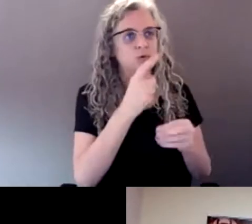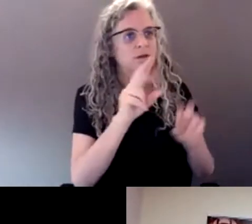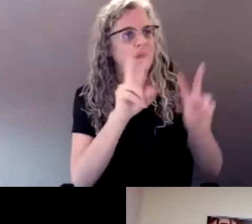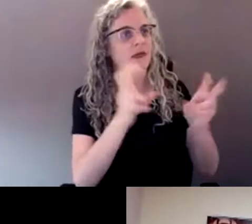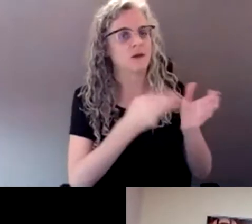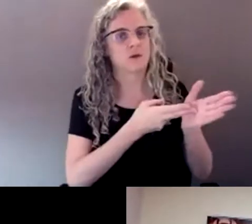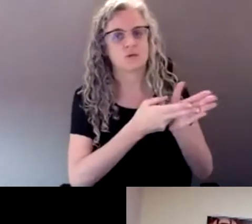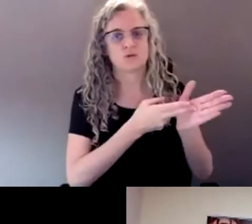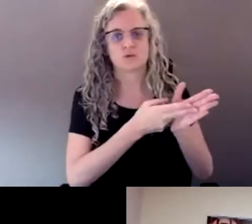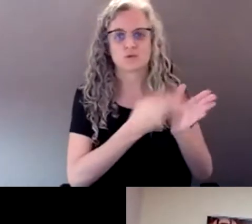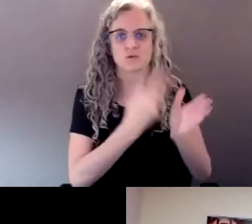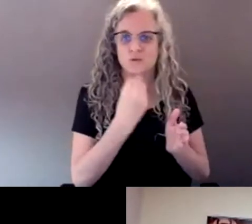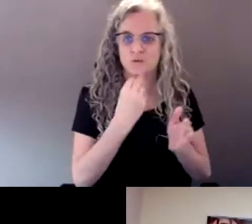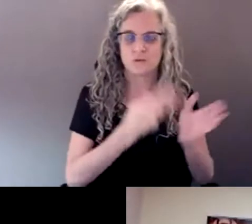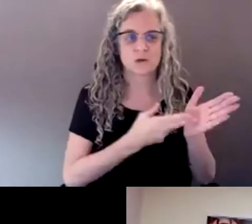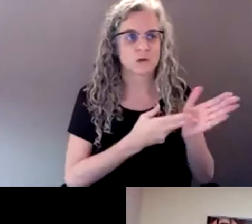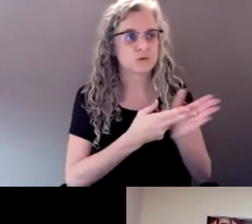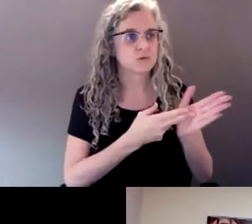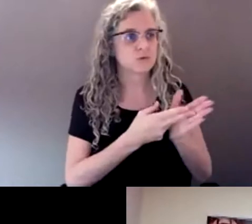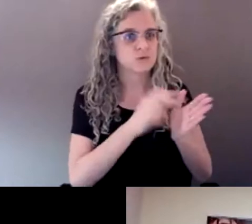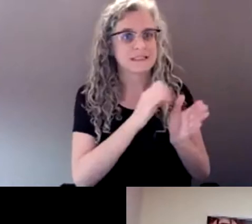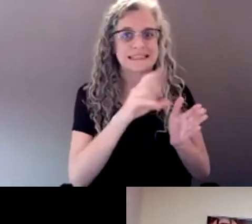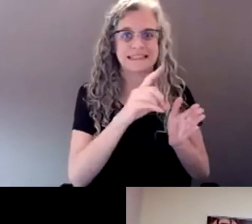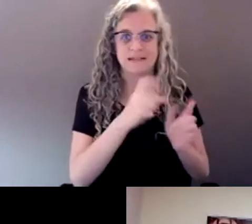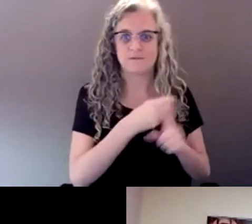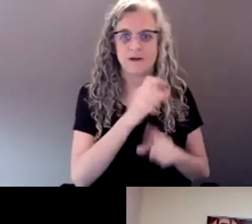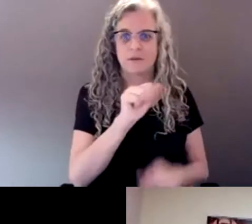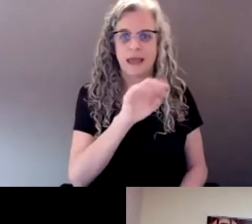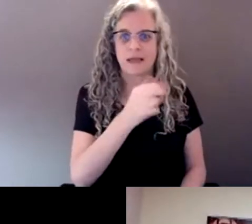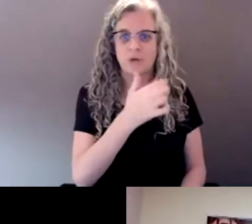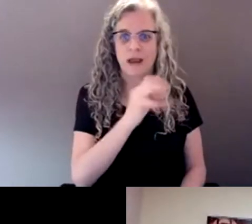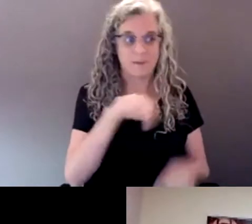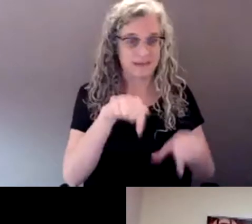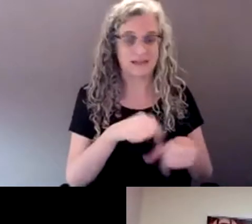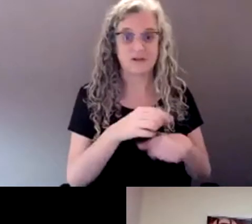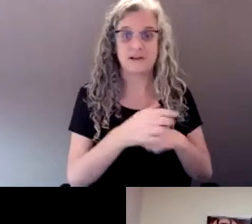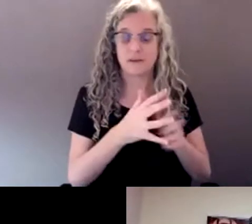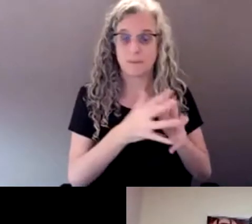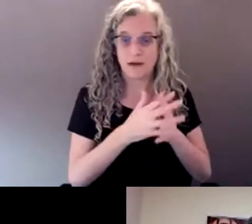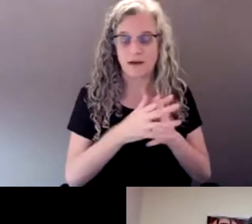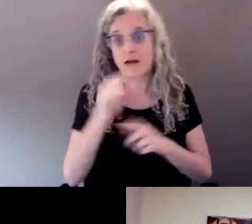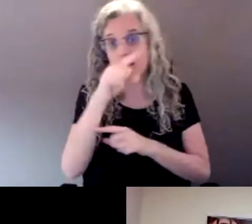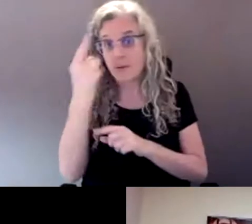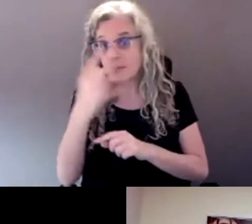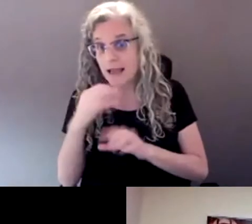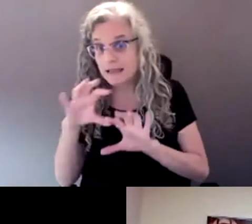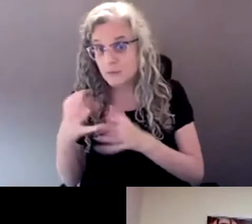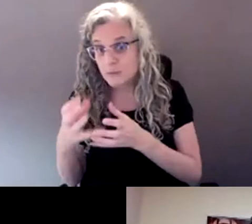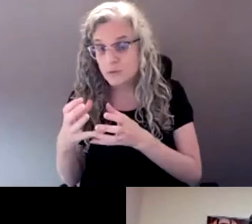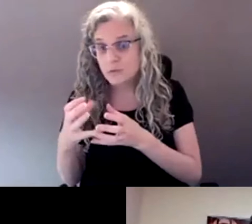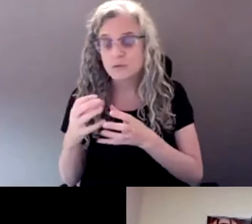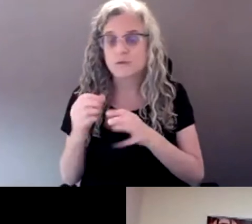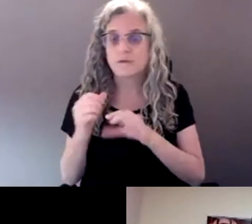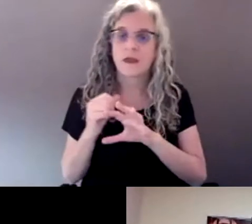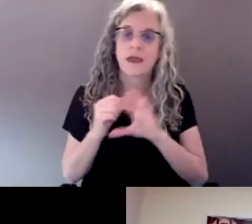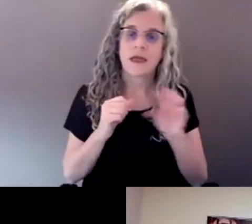Abraham, the true Jews, going on in our own country. So the Black Hebrews, and if you think about that very unfortunate, and I'm not attributing